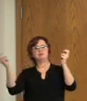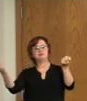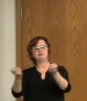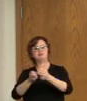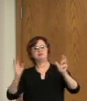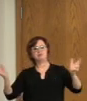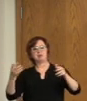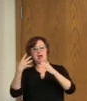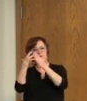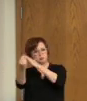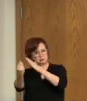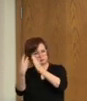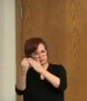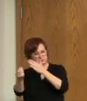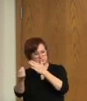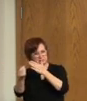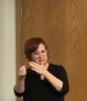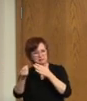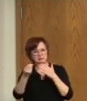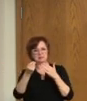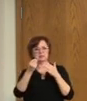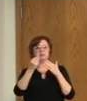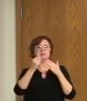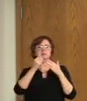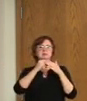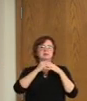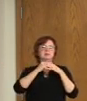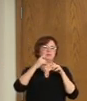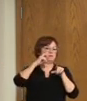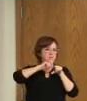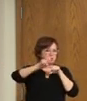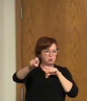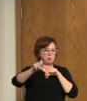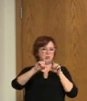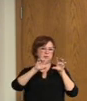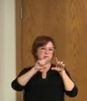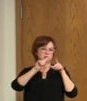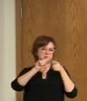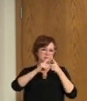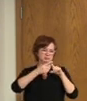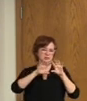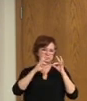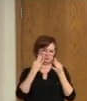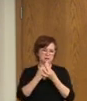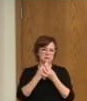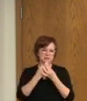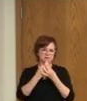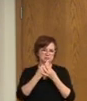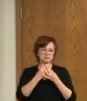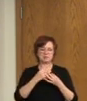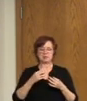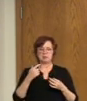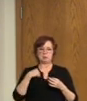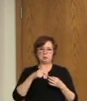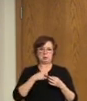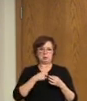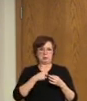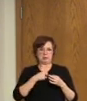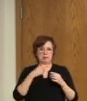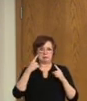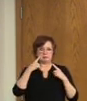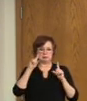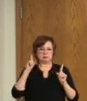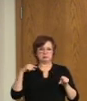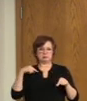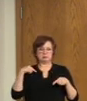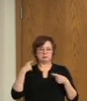doing is making a difference. Our case numbers, while still higher than we would like, have started to drop.